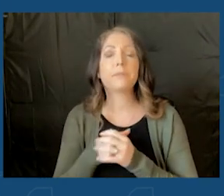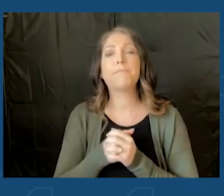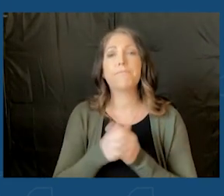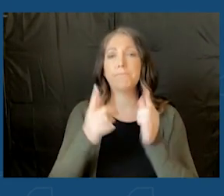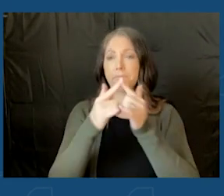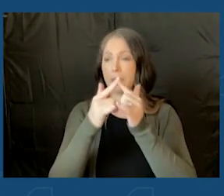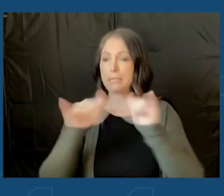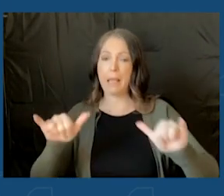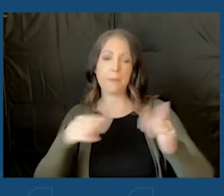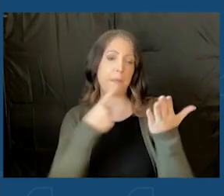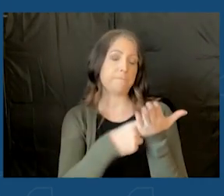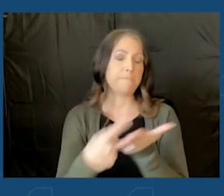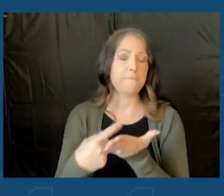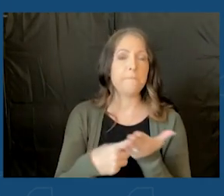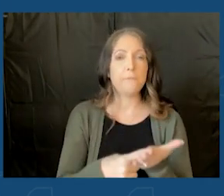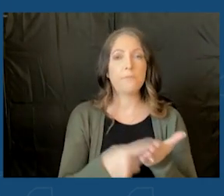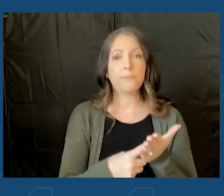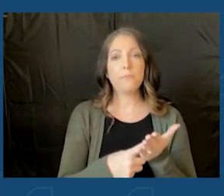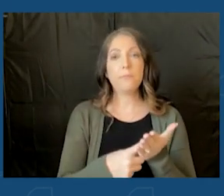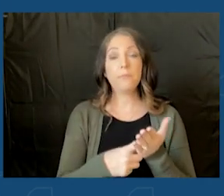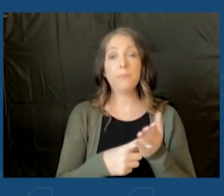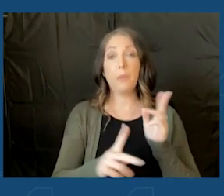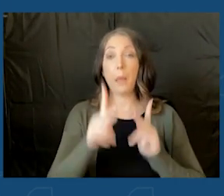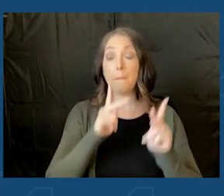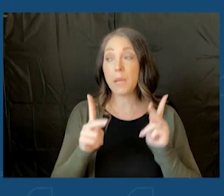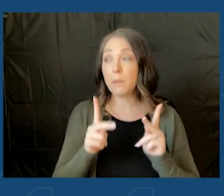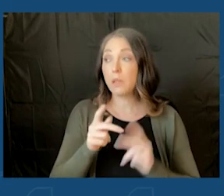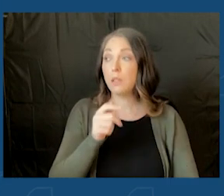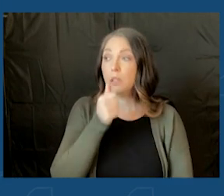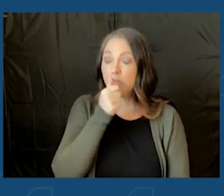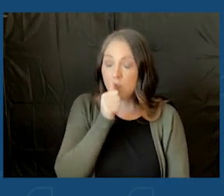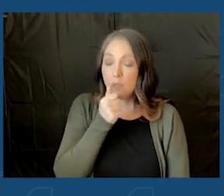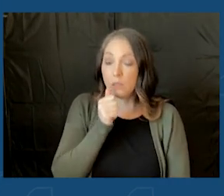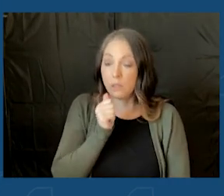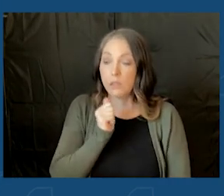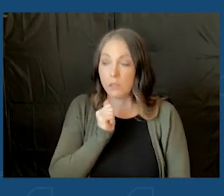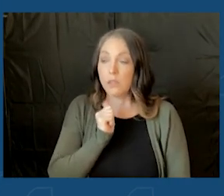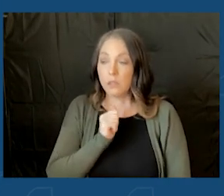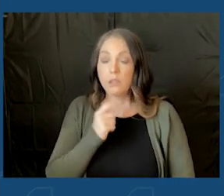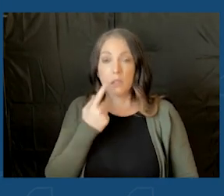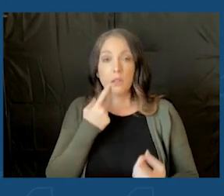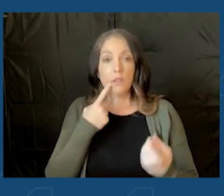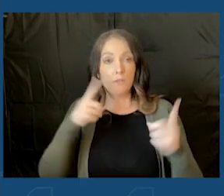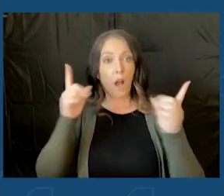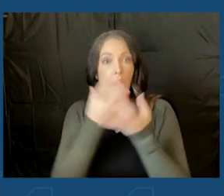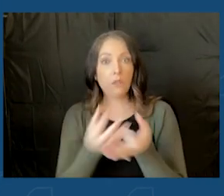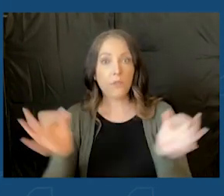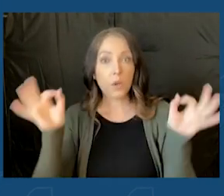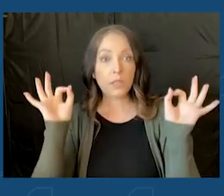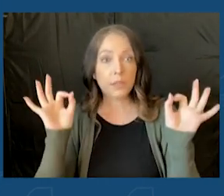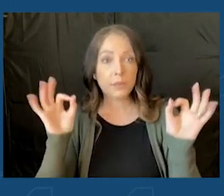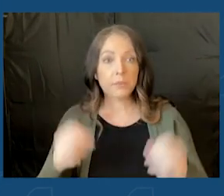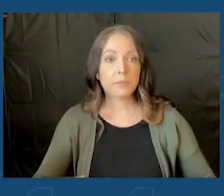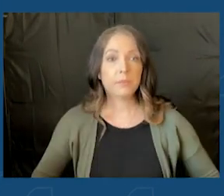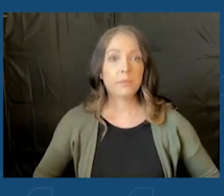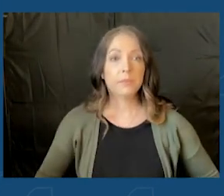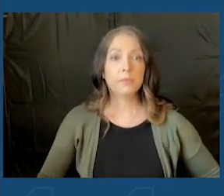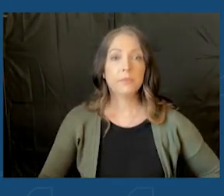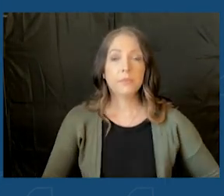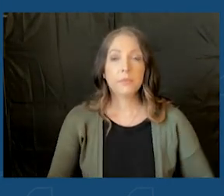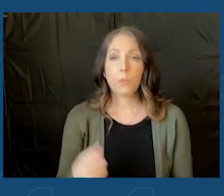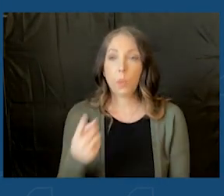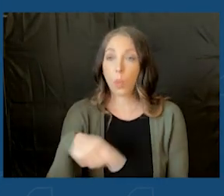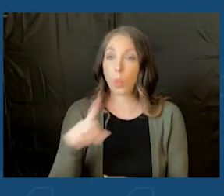all people who've endured the unthinkable were finally liberated. And so those brave people speaking the truth 5